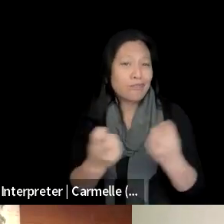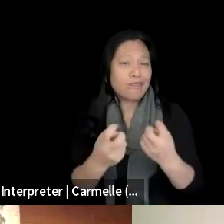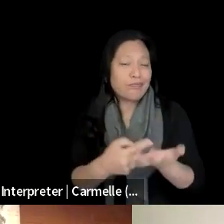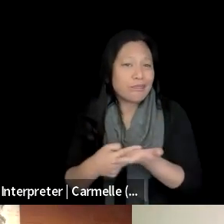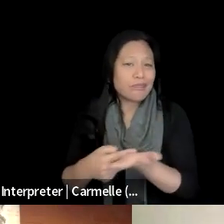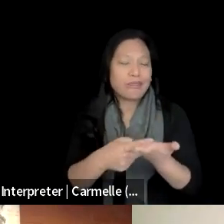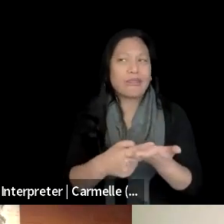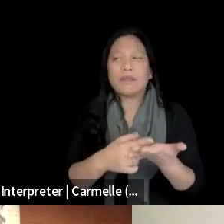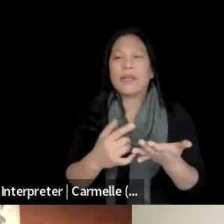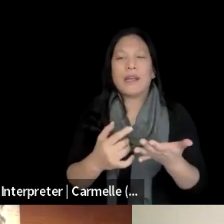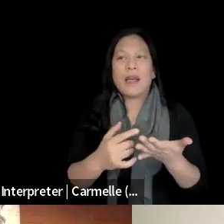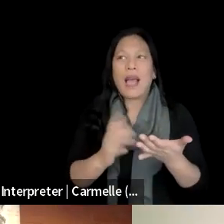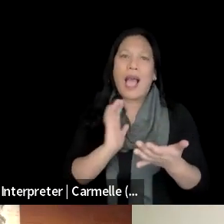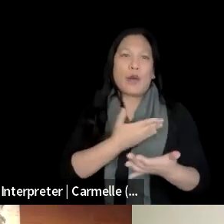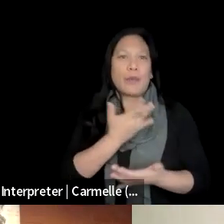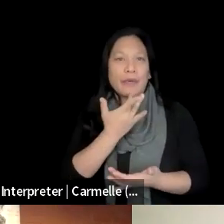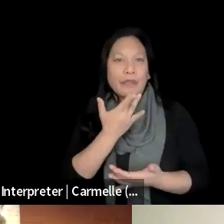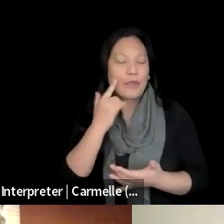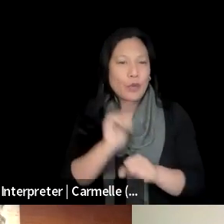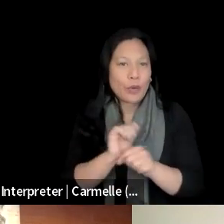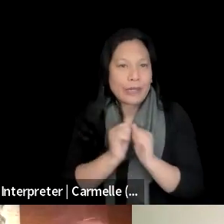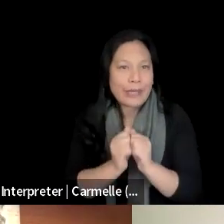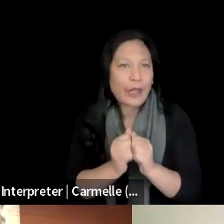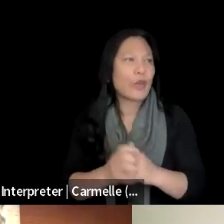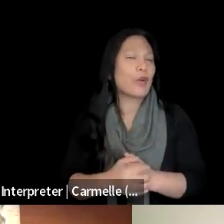how we're going to engage together. It goes